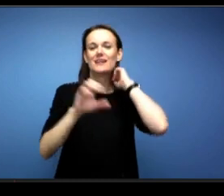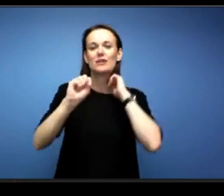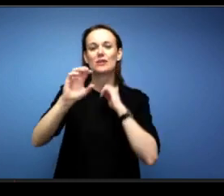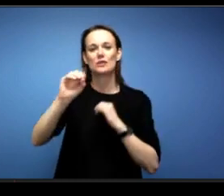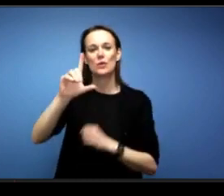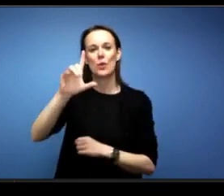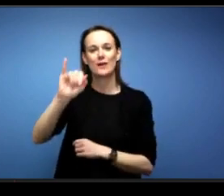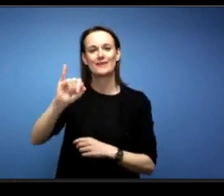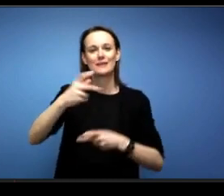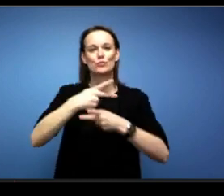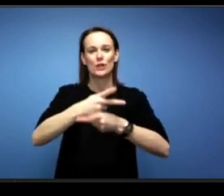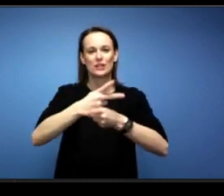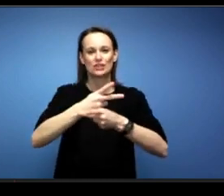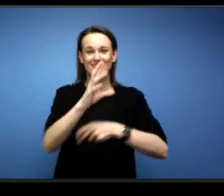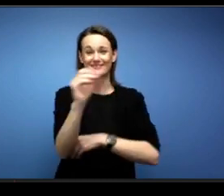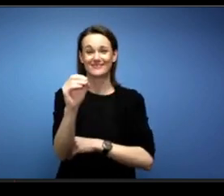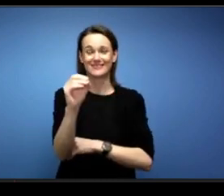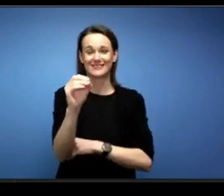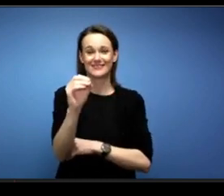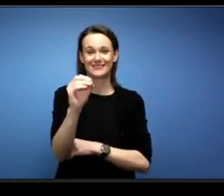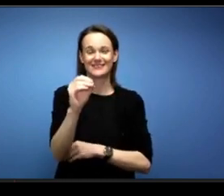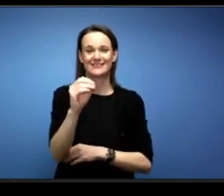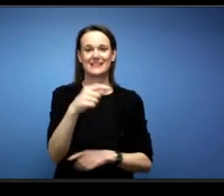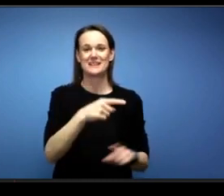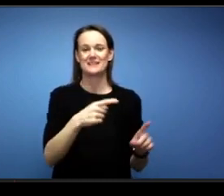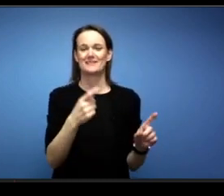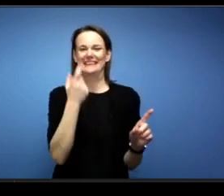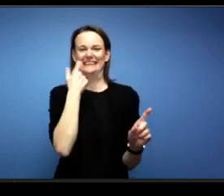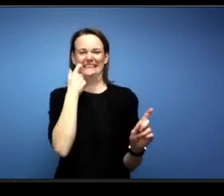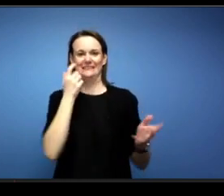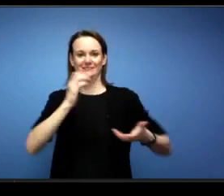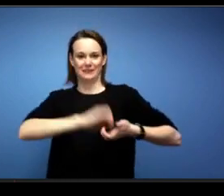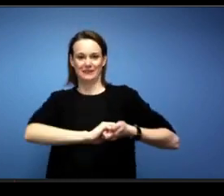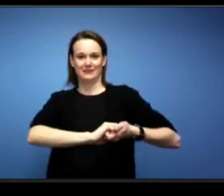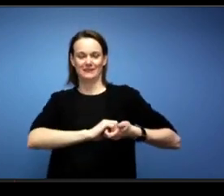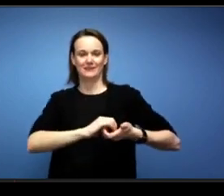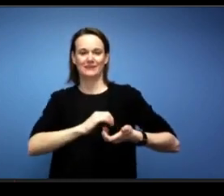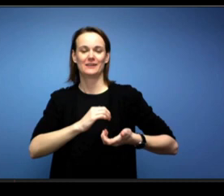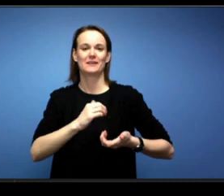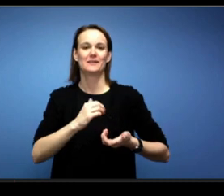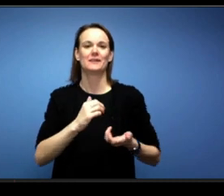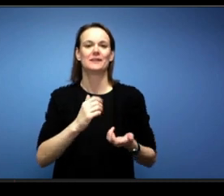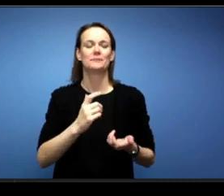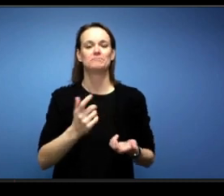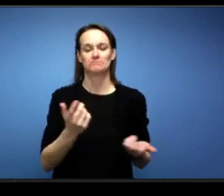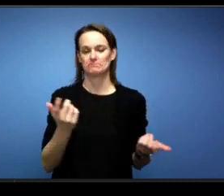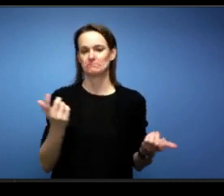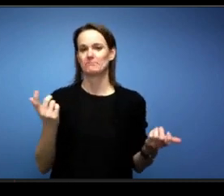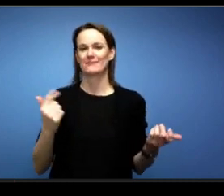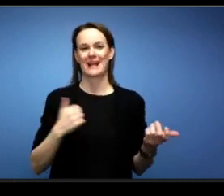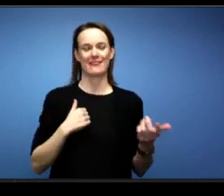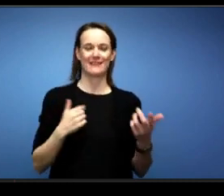Solar Productions, which is kind of my newest collaboration, which has also brought me onto this new career